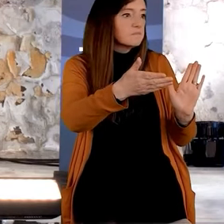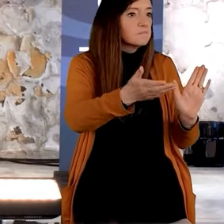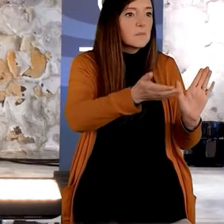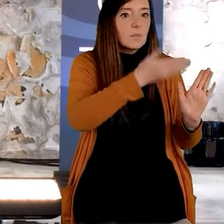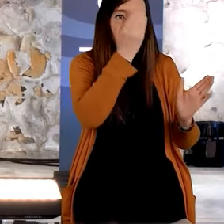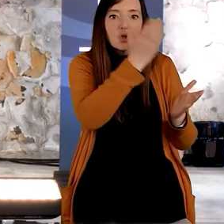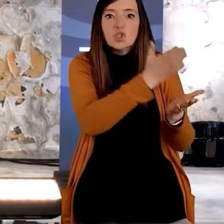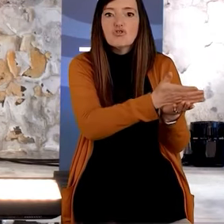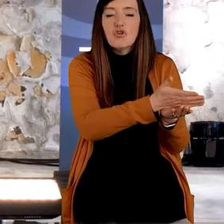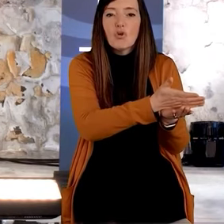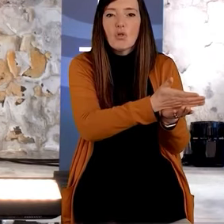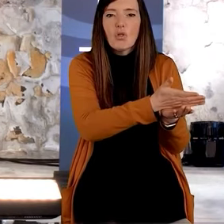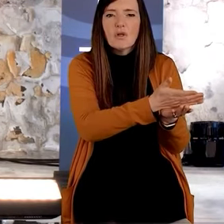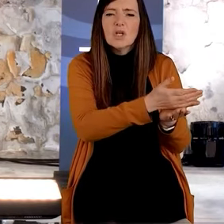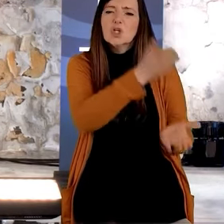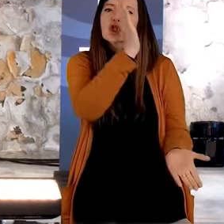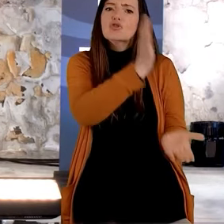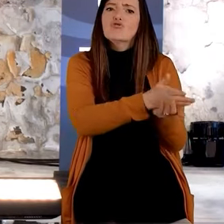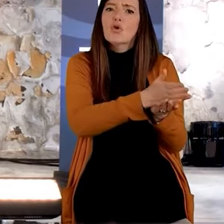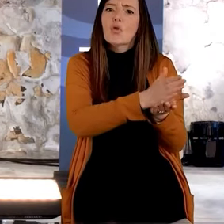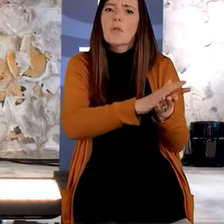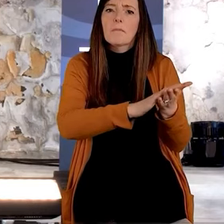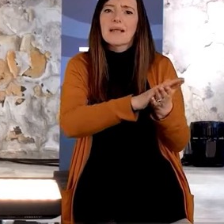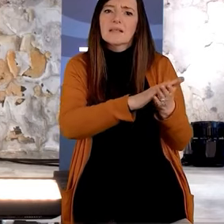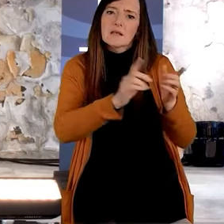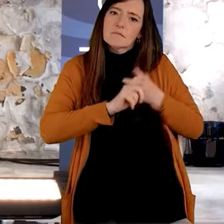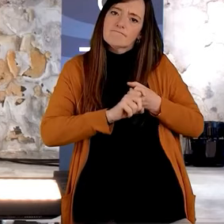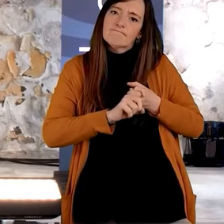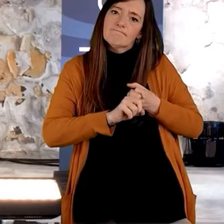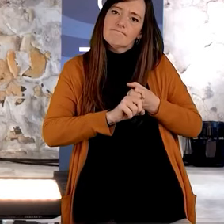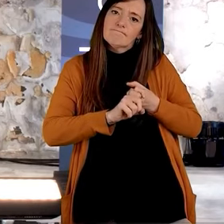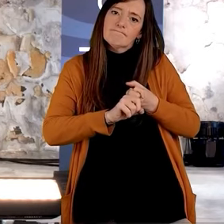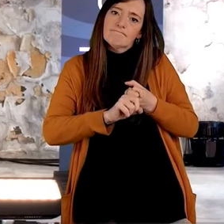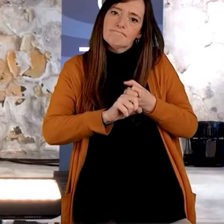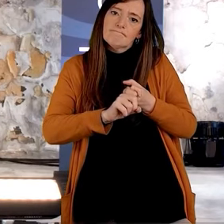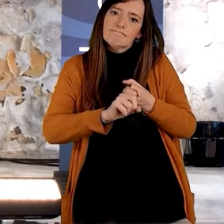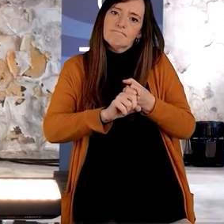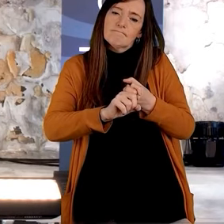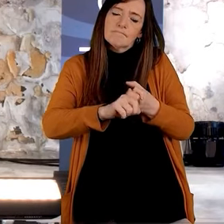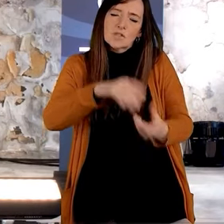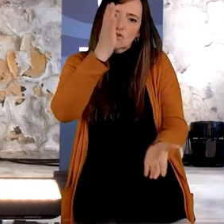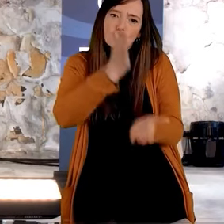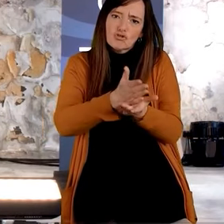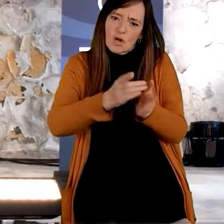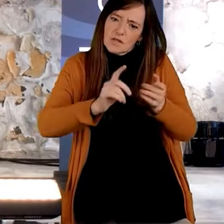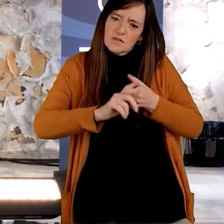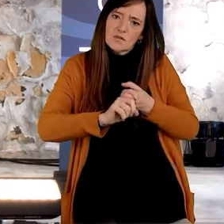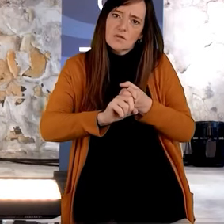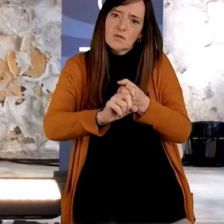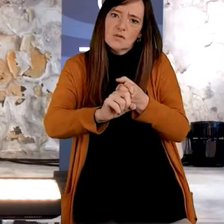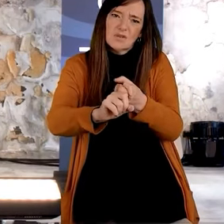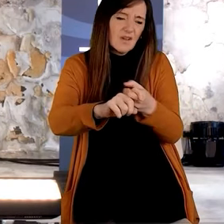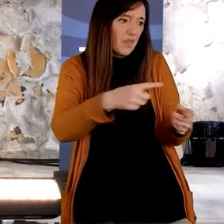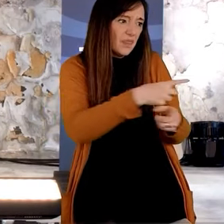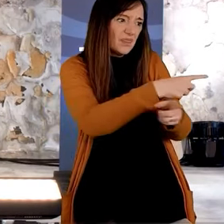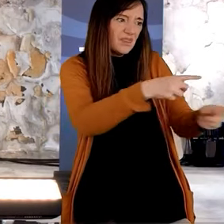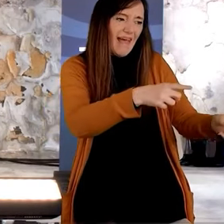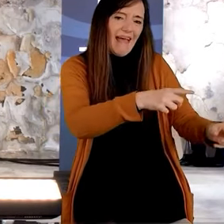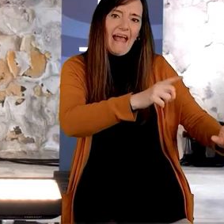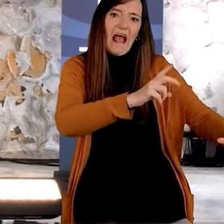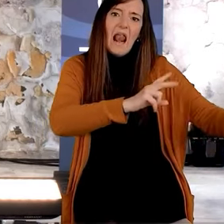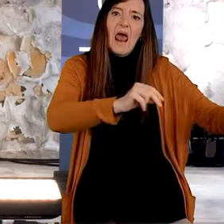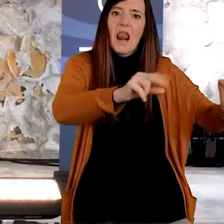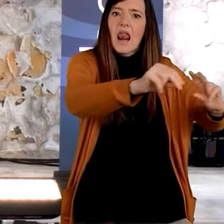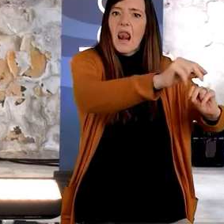no truth. And truth means solidity, reliability, something trustworthy. There